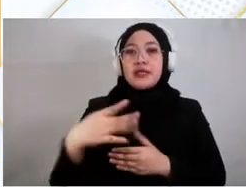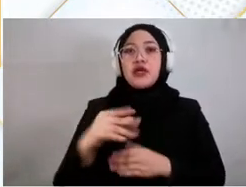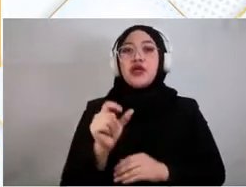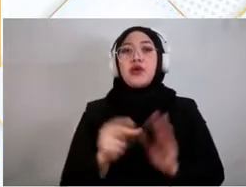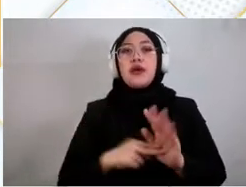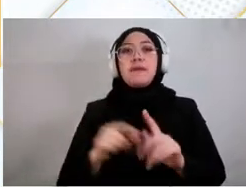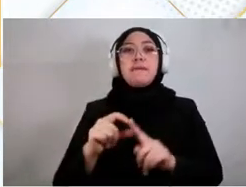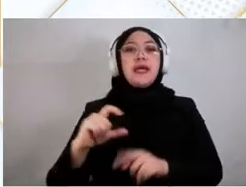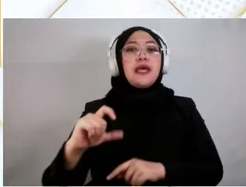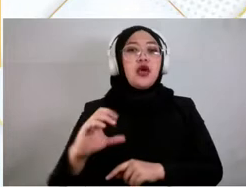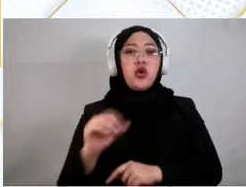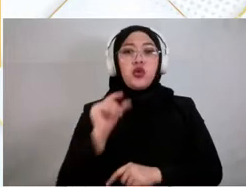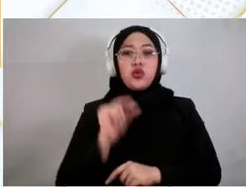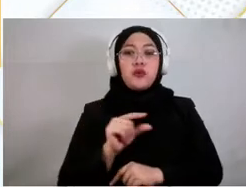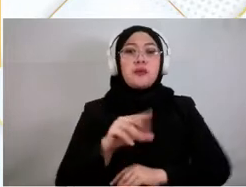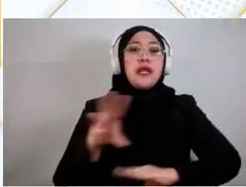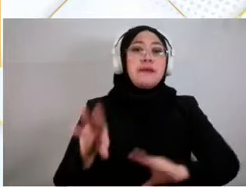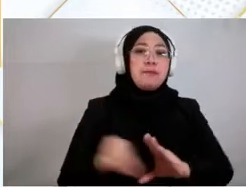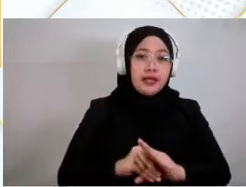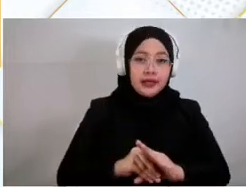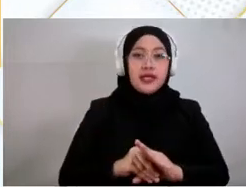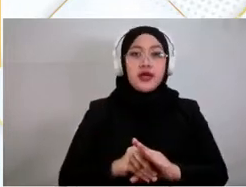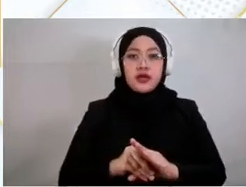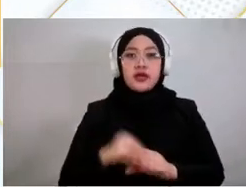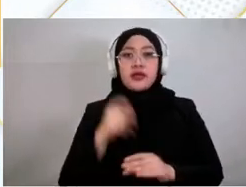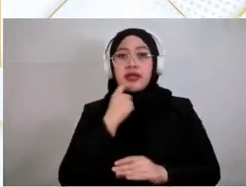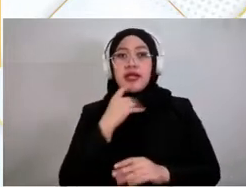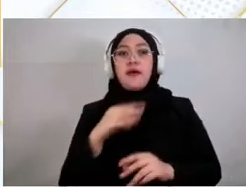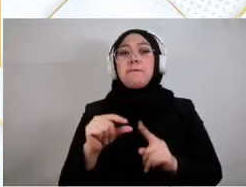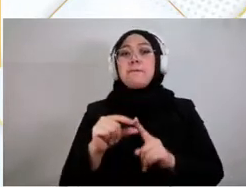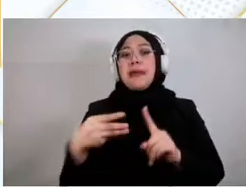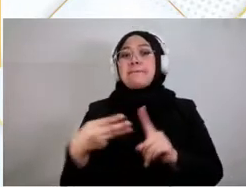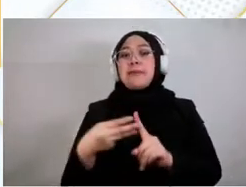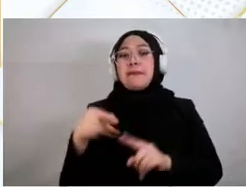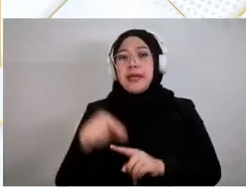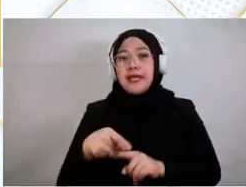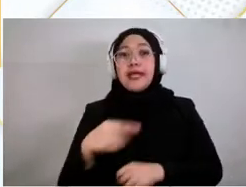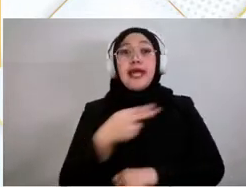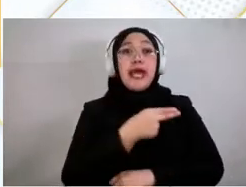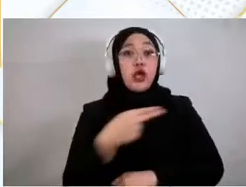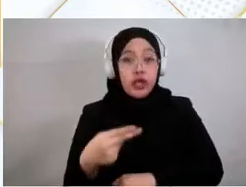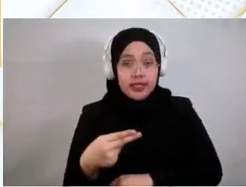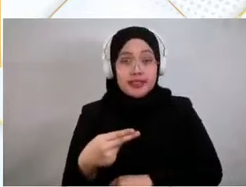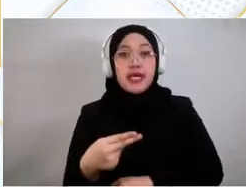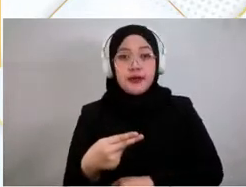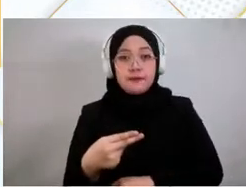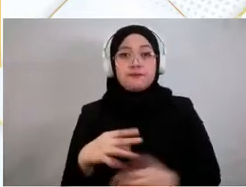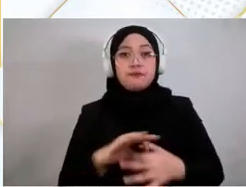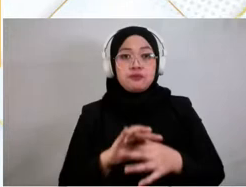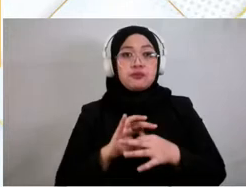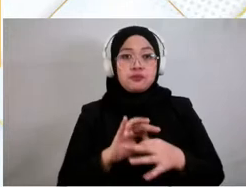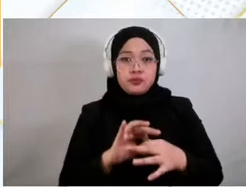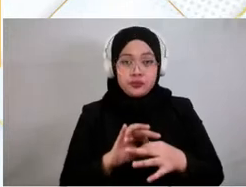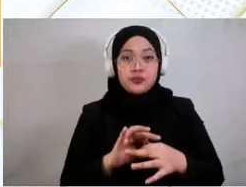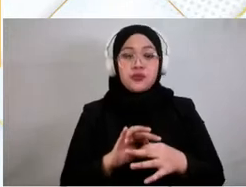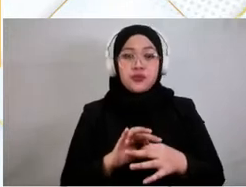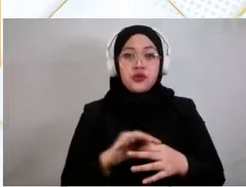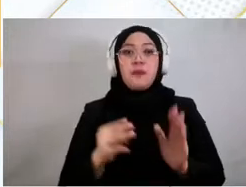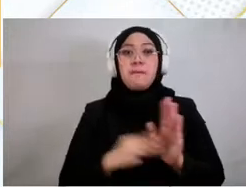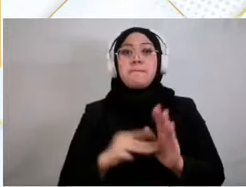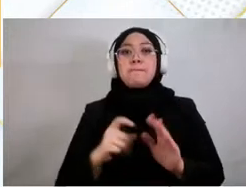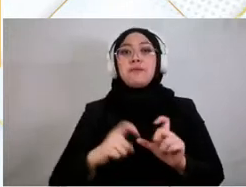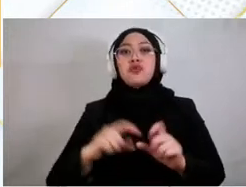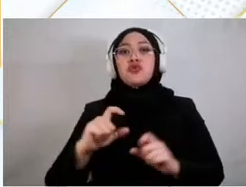To respond to the increasing demand by the UN, Indonesia established the Indonesian Peacekeeping Center, known